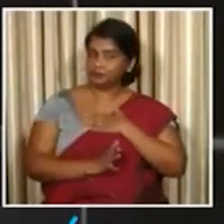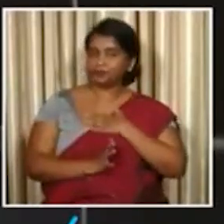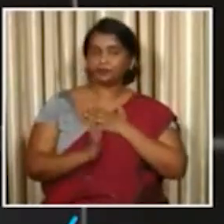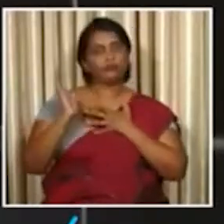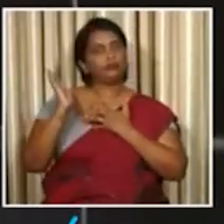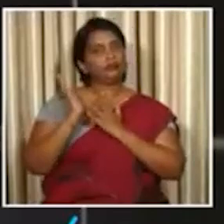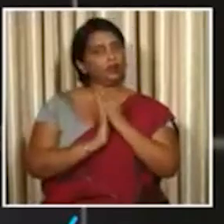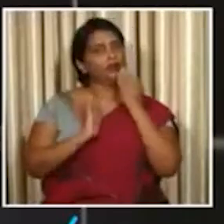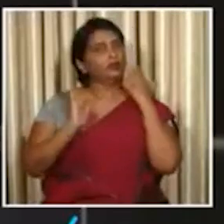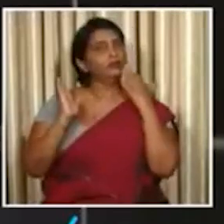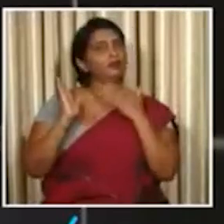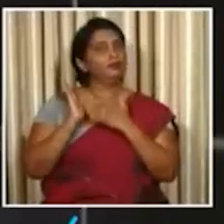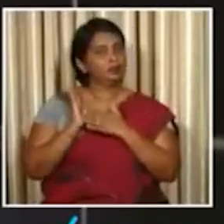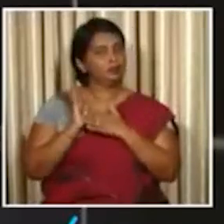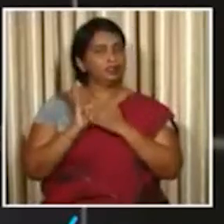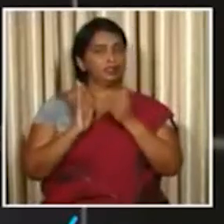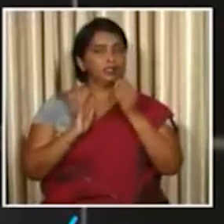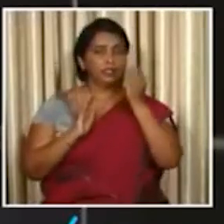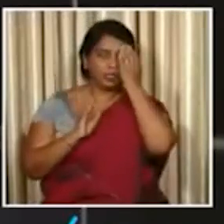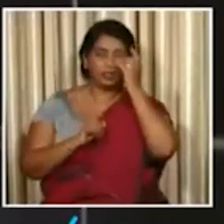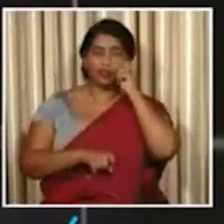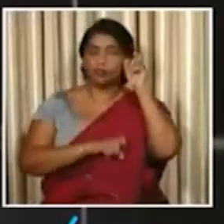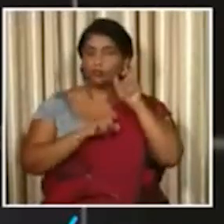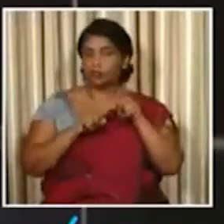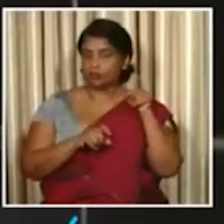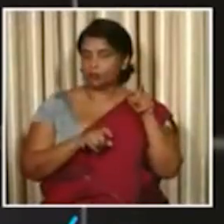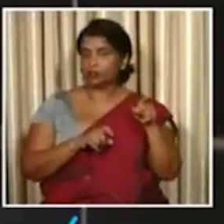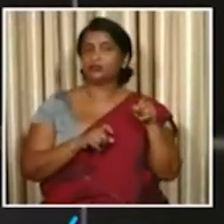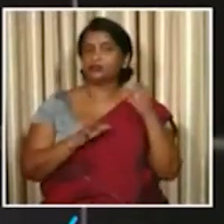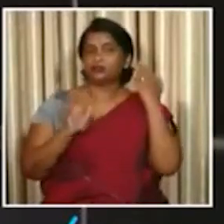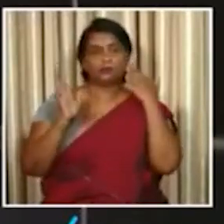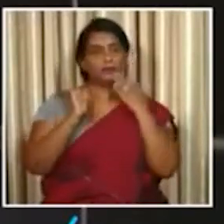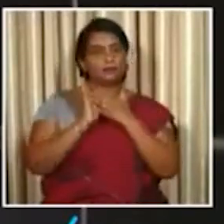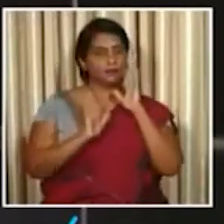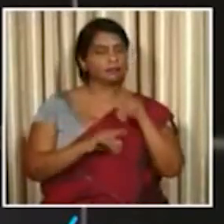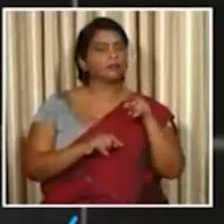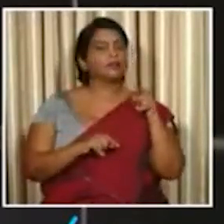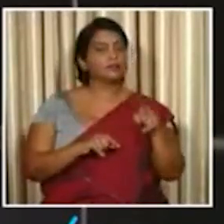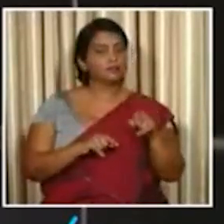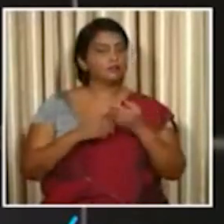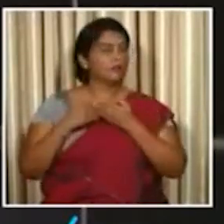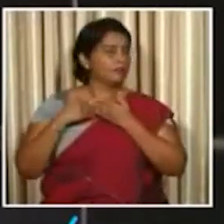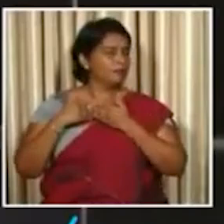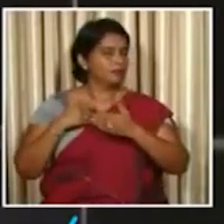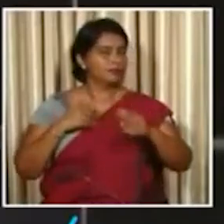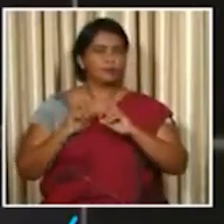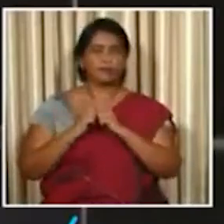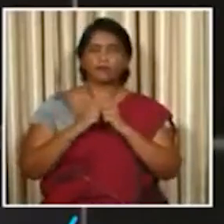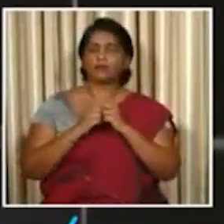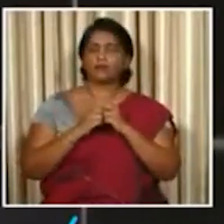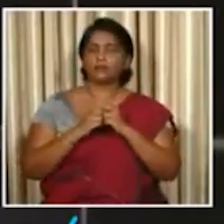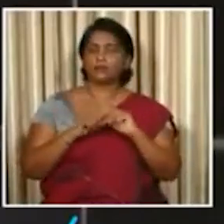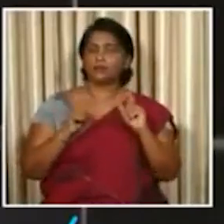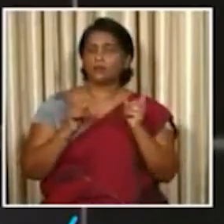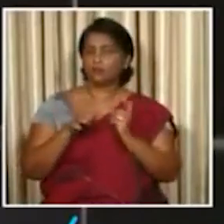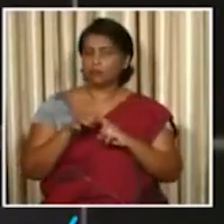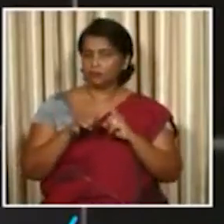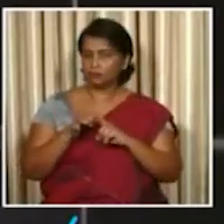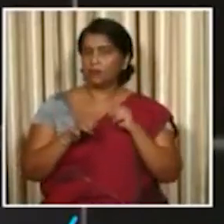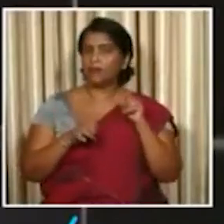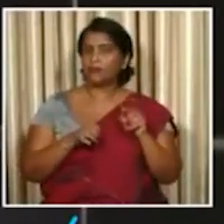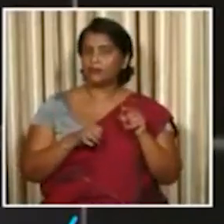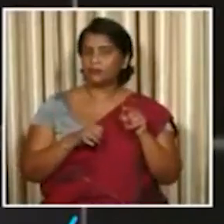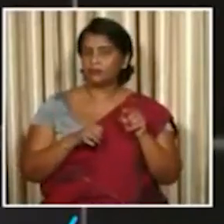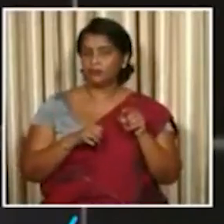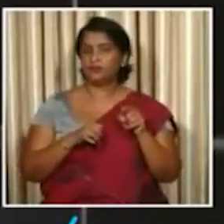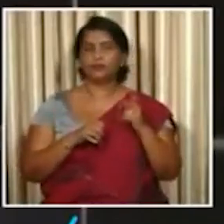a comprehensive, just and durable solution to this long-standing conflict is a negotiated two-state solution, consistent with